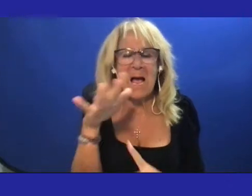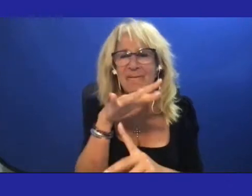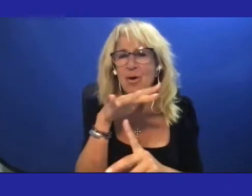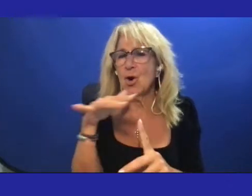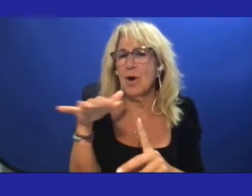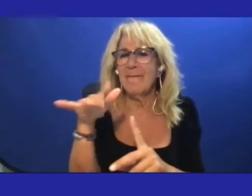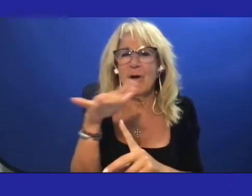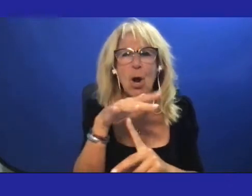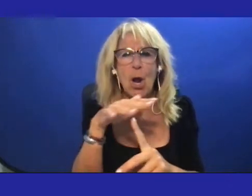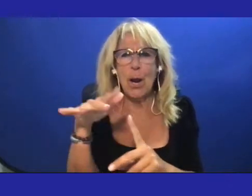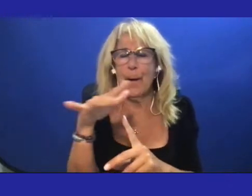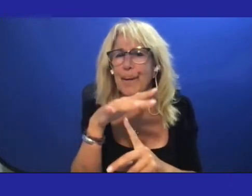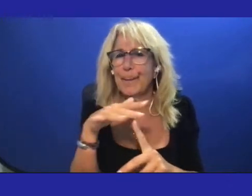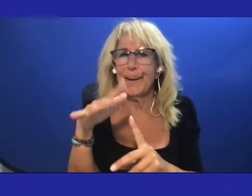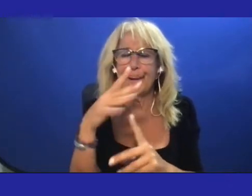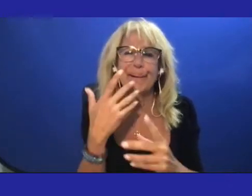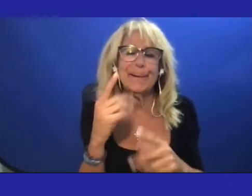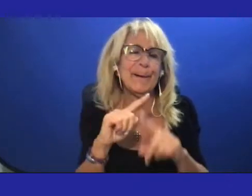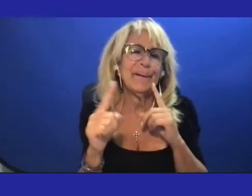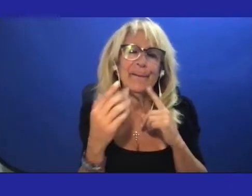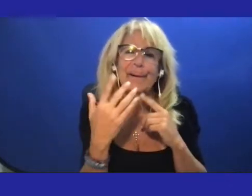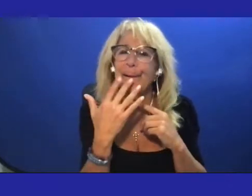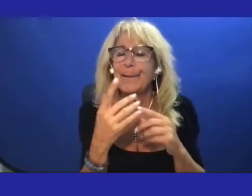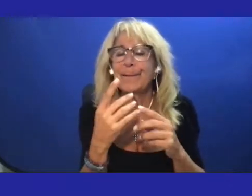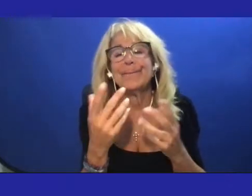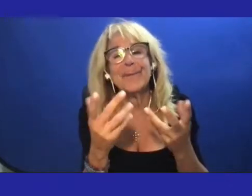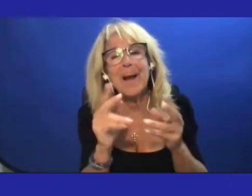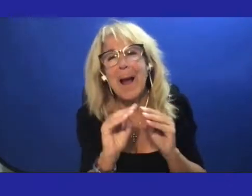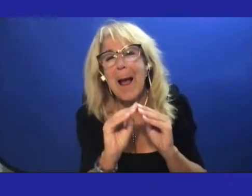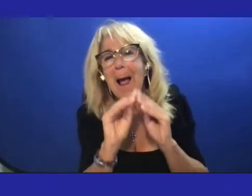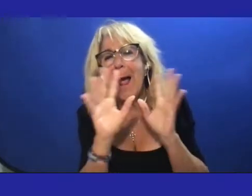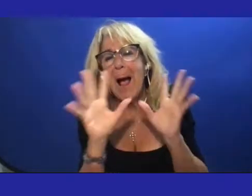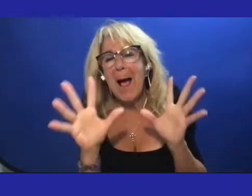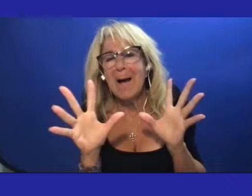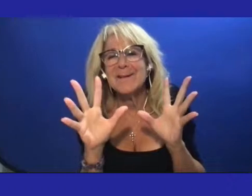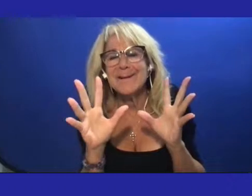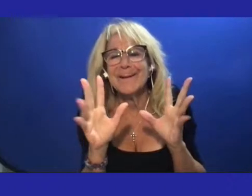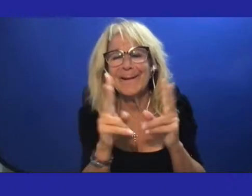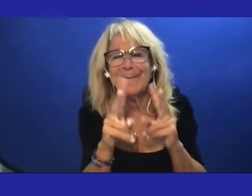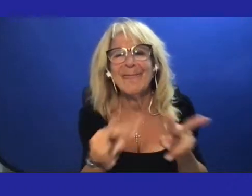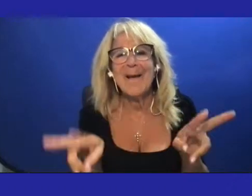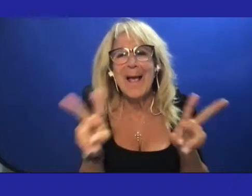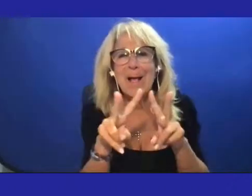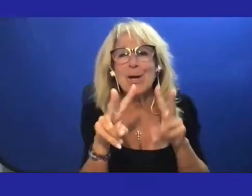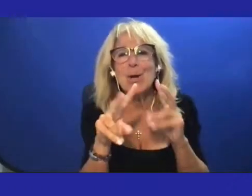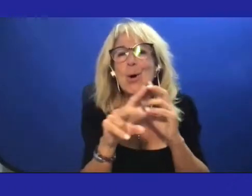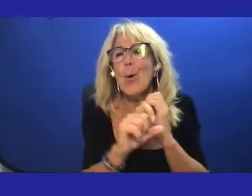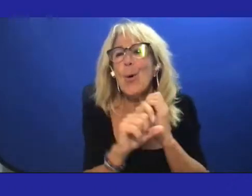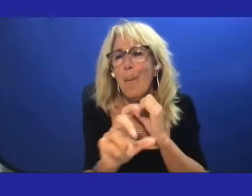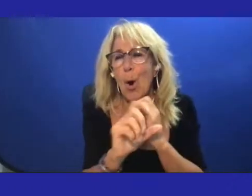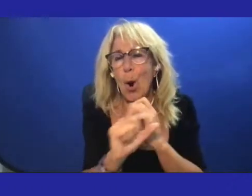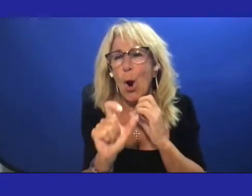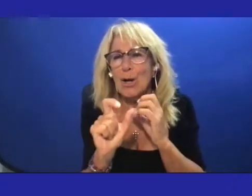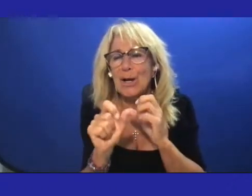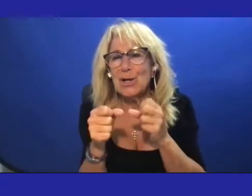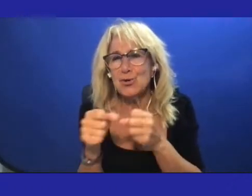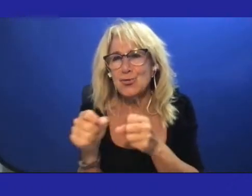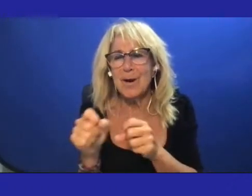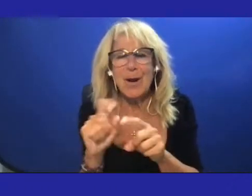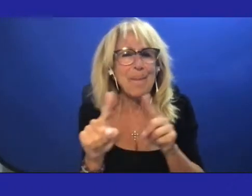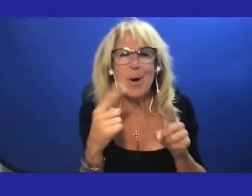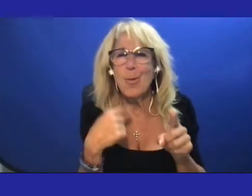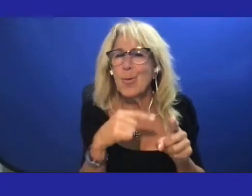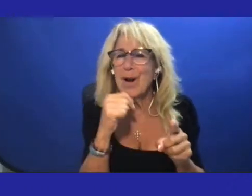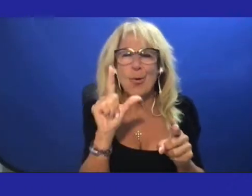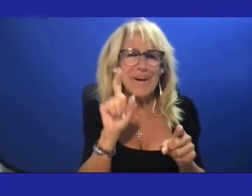So, obviously there's value in it in a marketing strategy, but to ourselves, we don't need our fancy border,